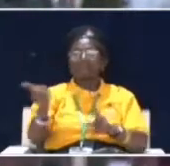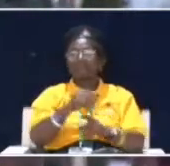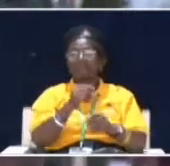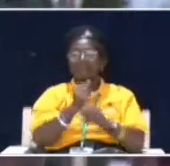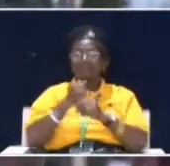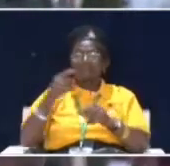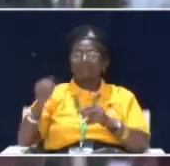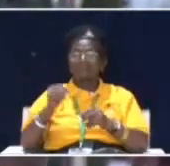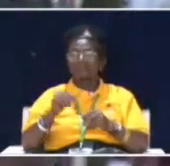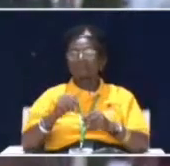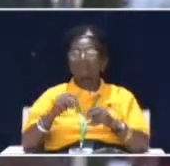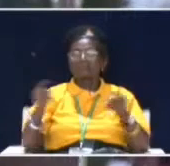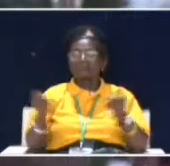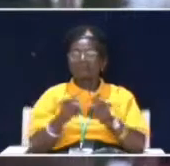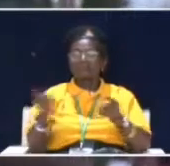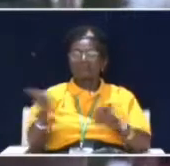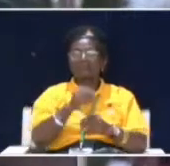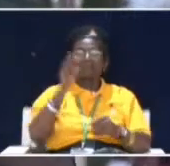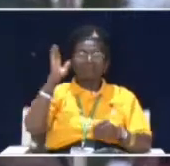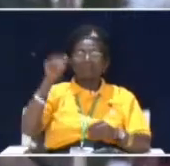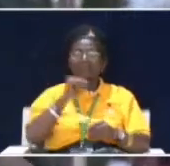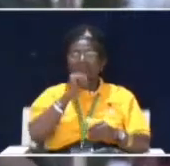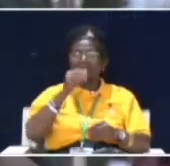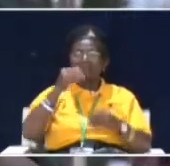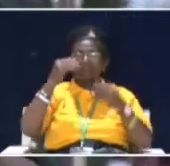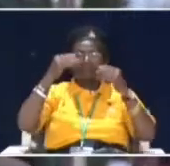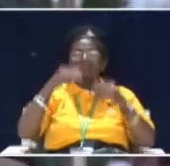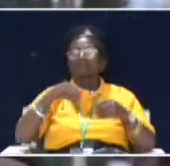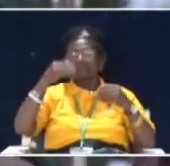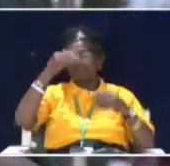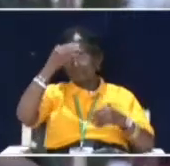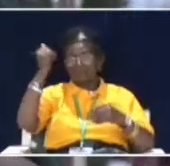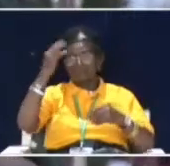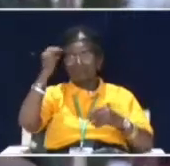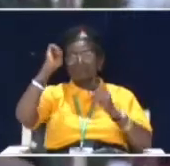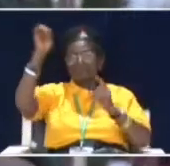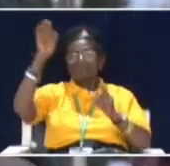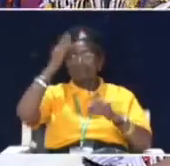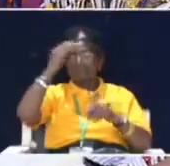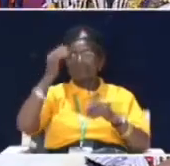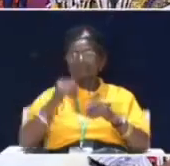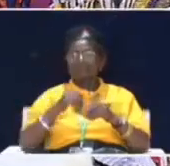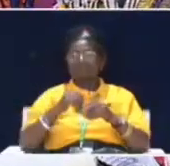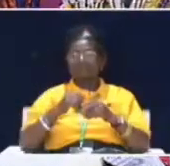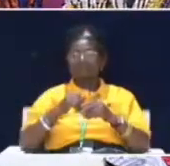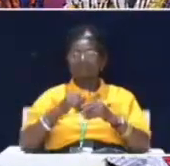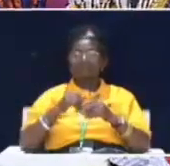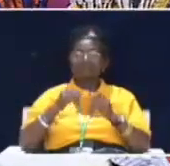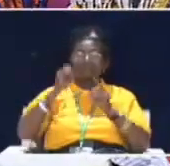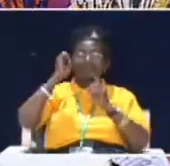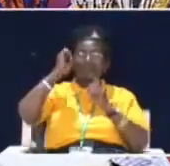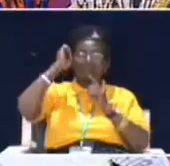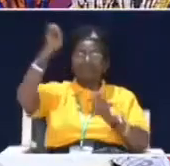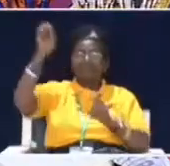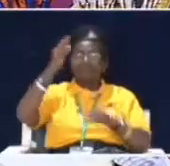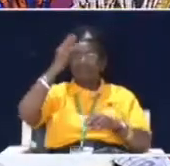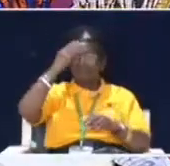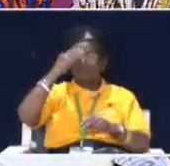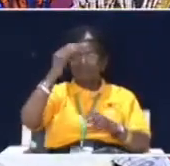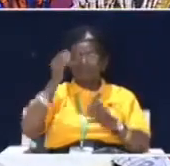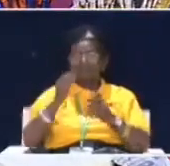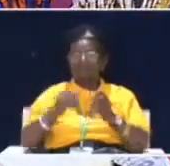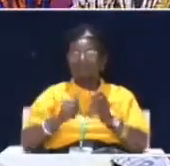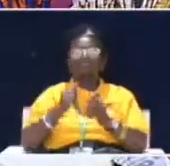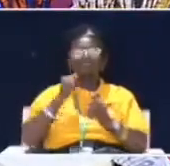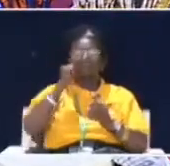him. Oh, nigba gbe e. He knows your Olorun heart. Mo. He knows tomorrow